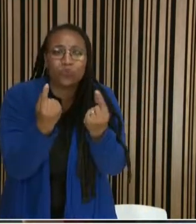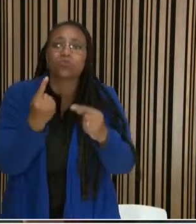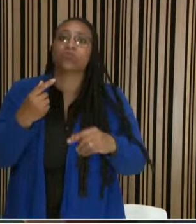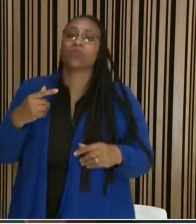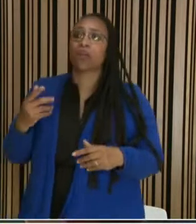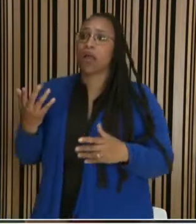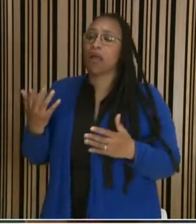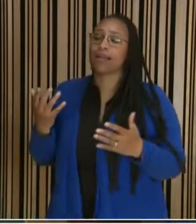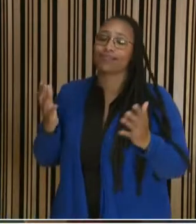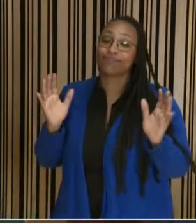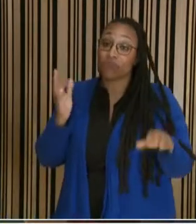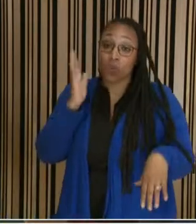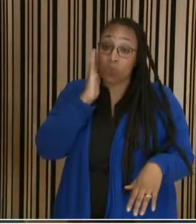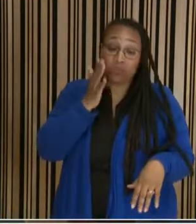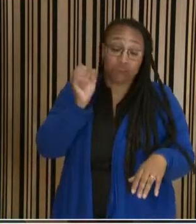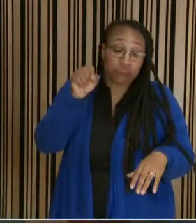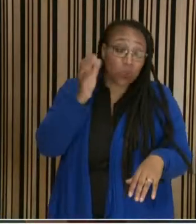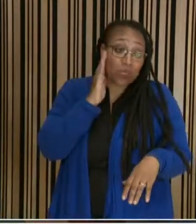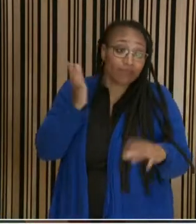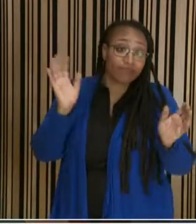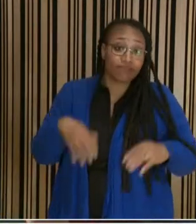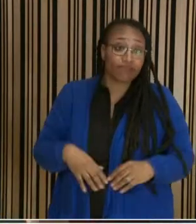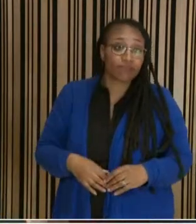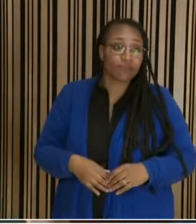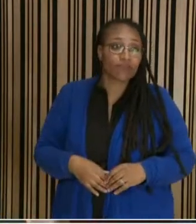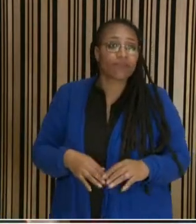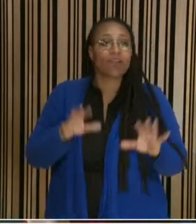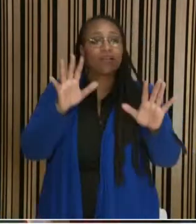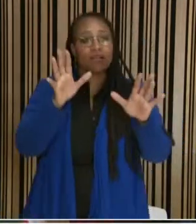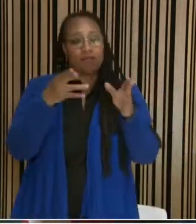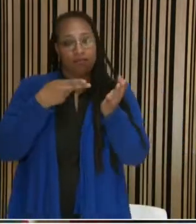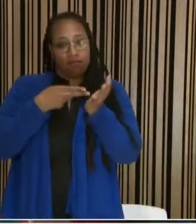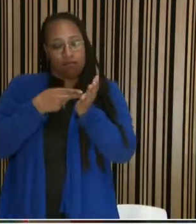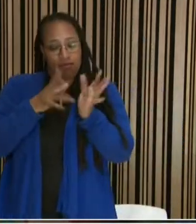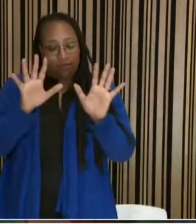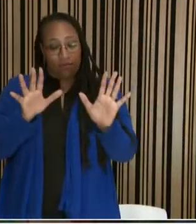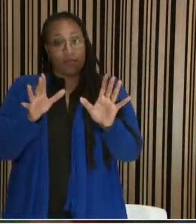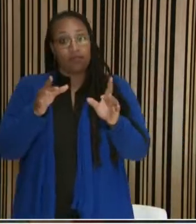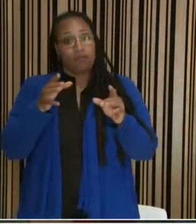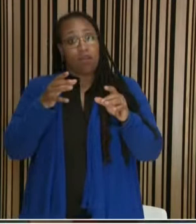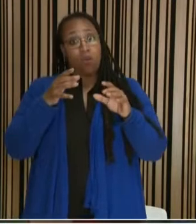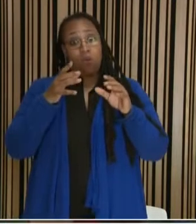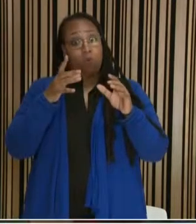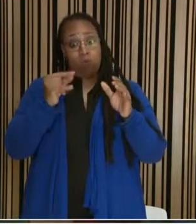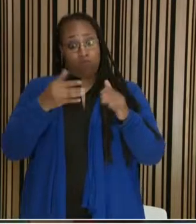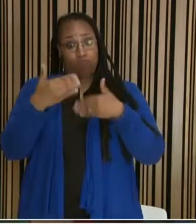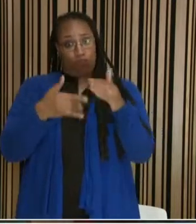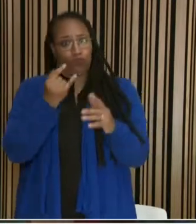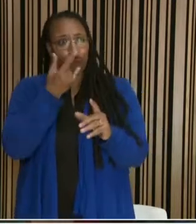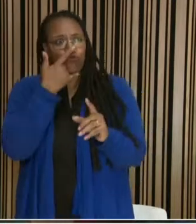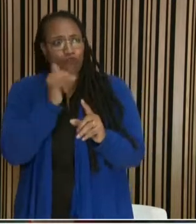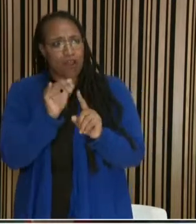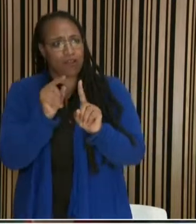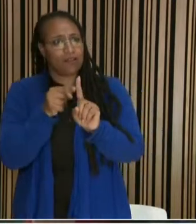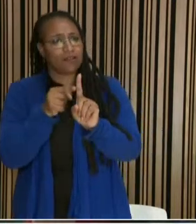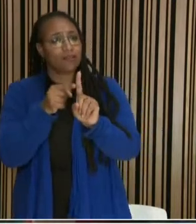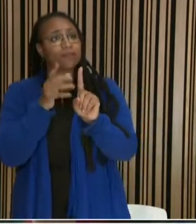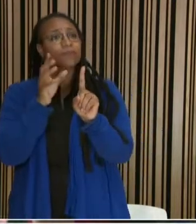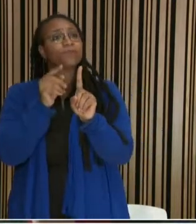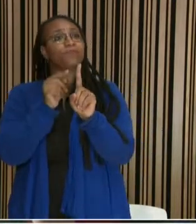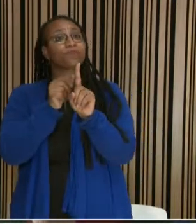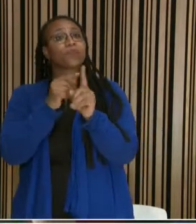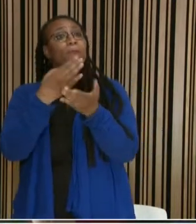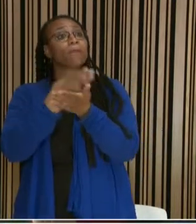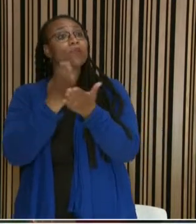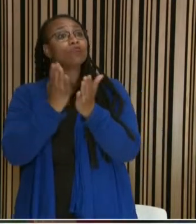So this is how it works, and I'm going to use this as a quick primer on how the budget works. We, based